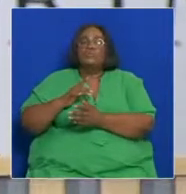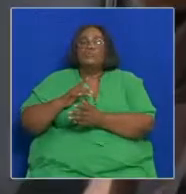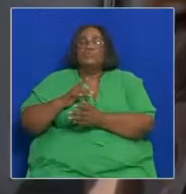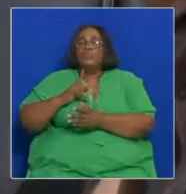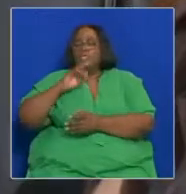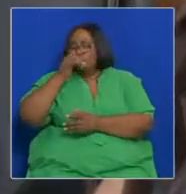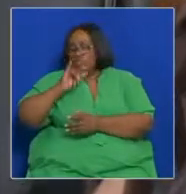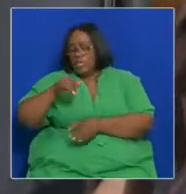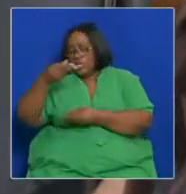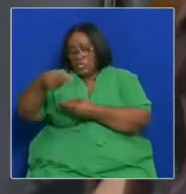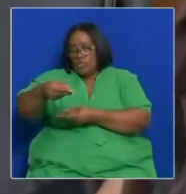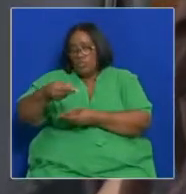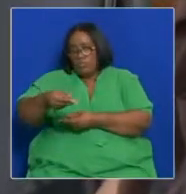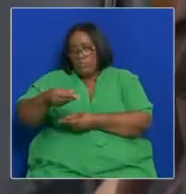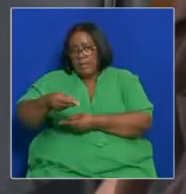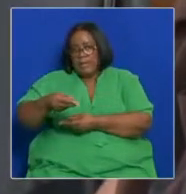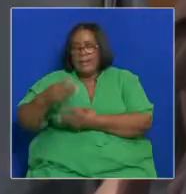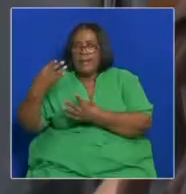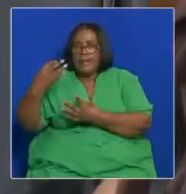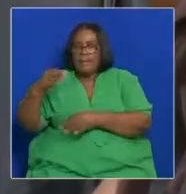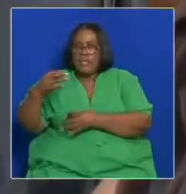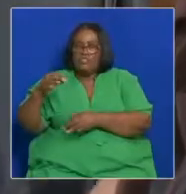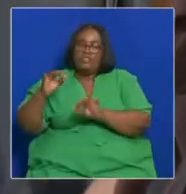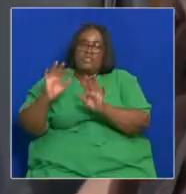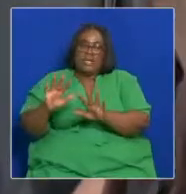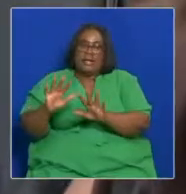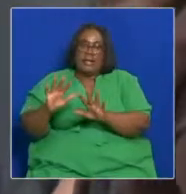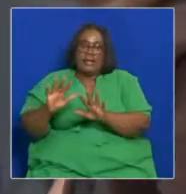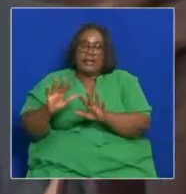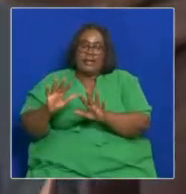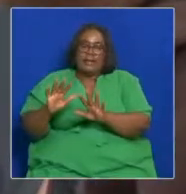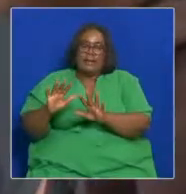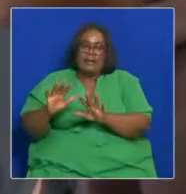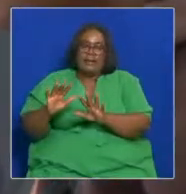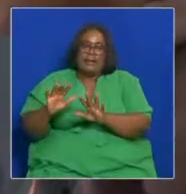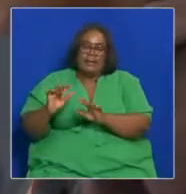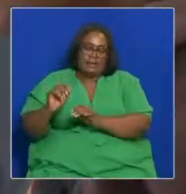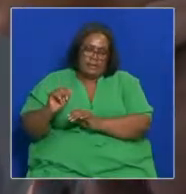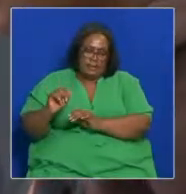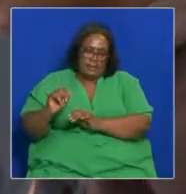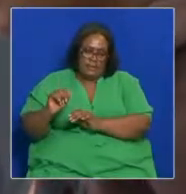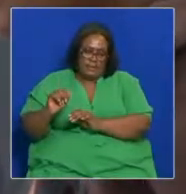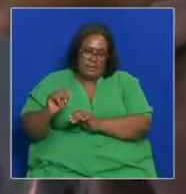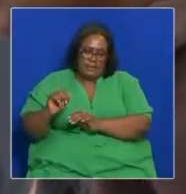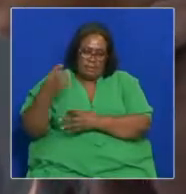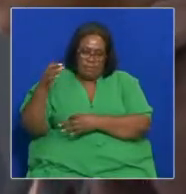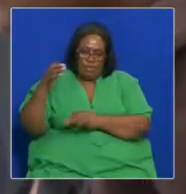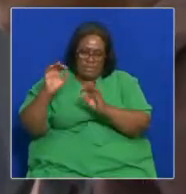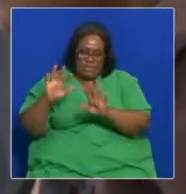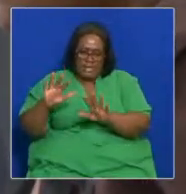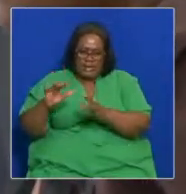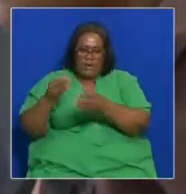At page 10 of page 10 of file 10.